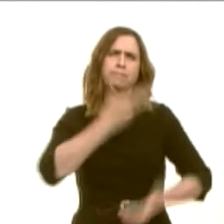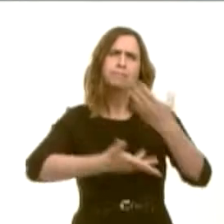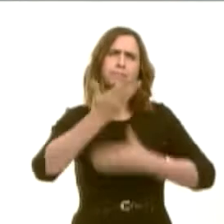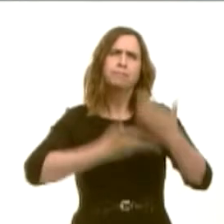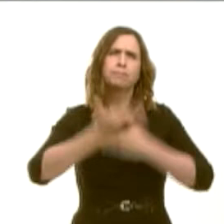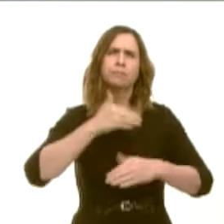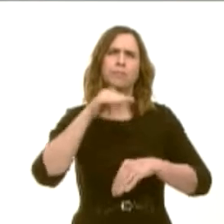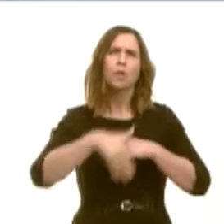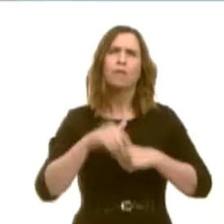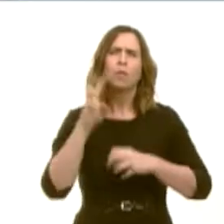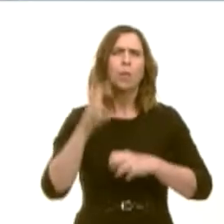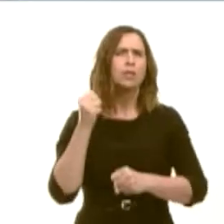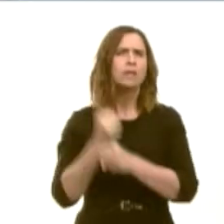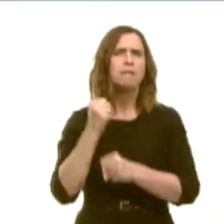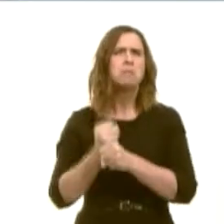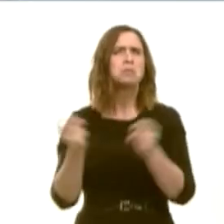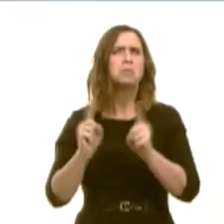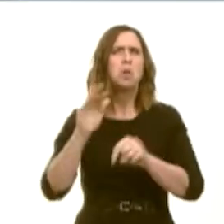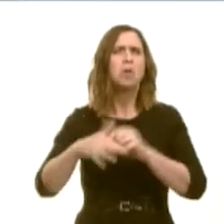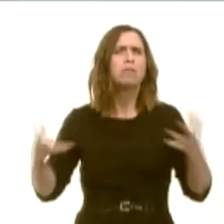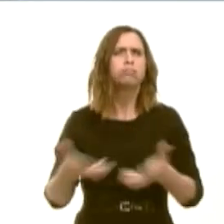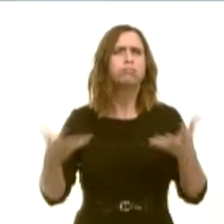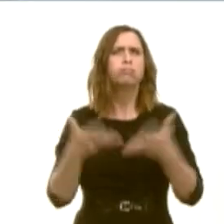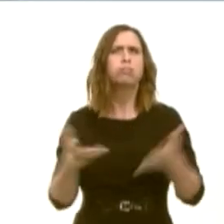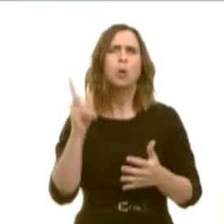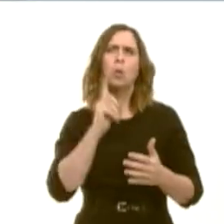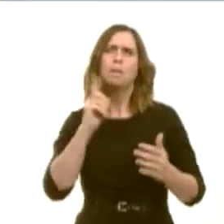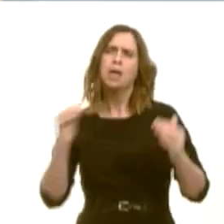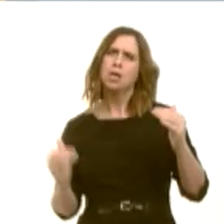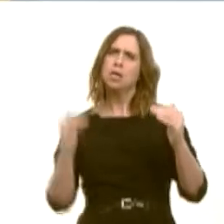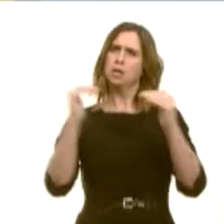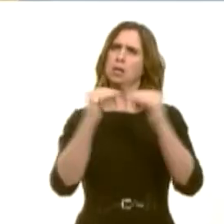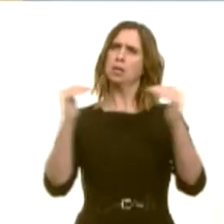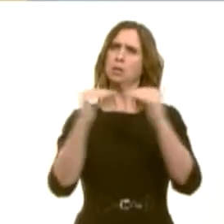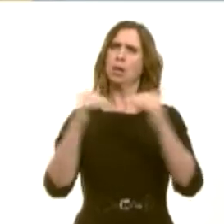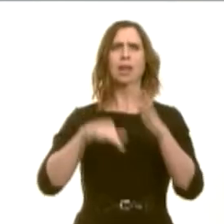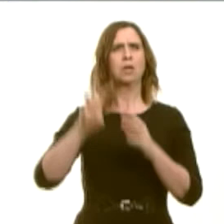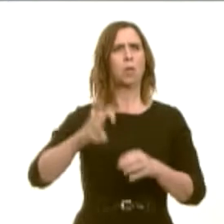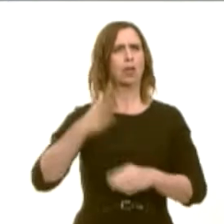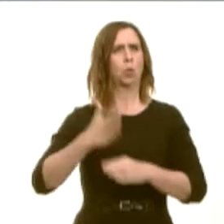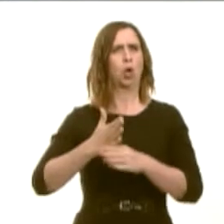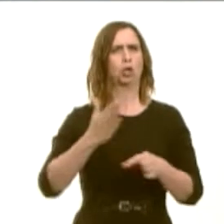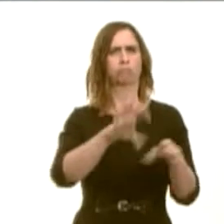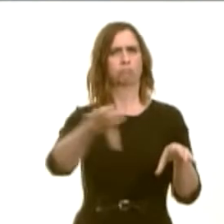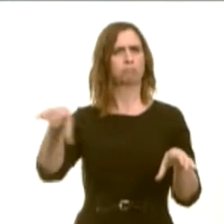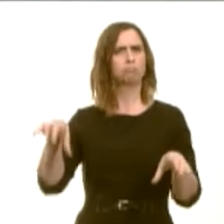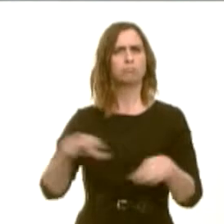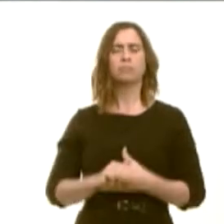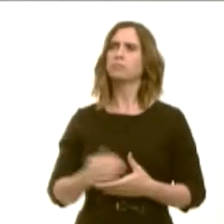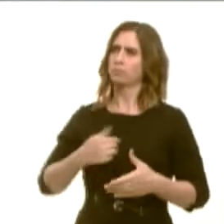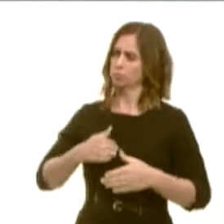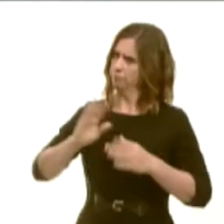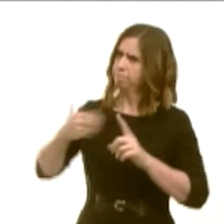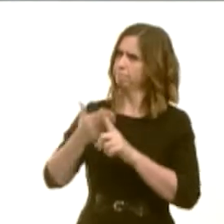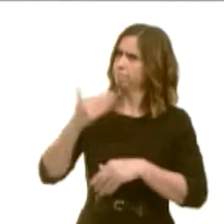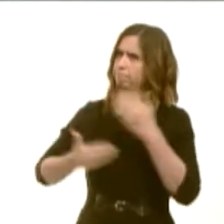what the Welsh Government is doing to promote gender equality in Wales's workplaces? Well, we are working to create a fairer working